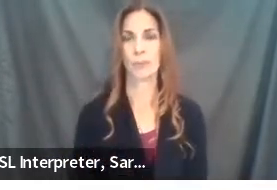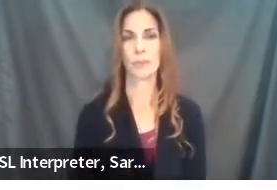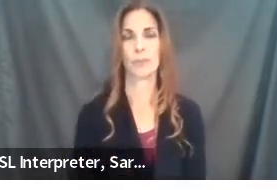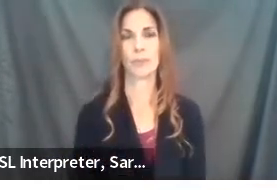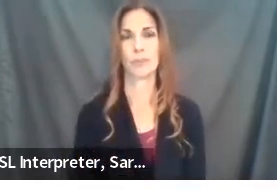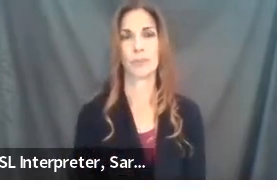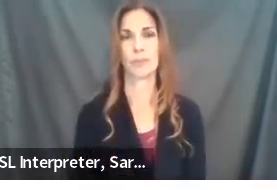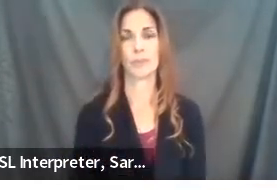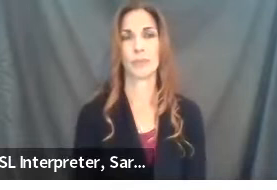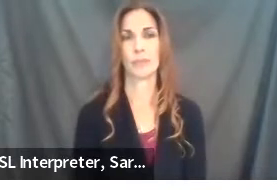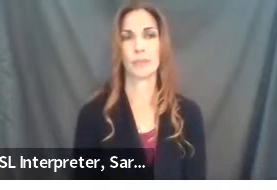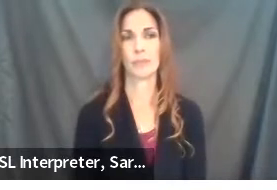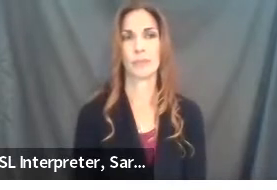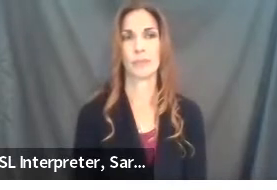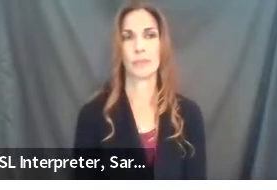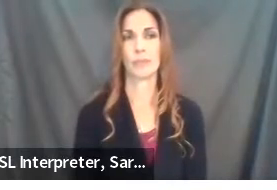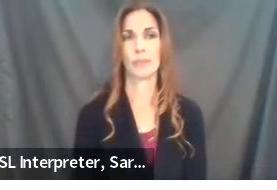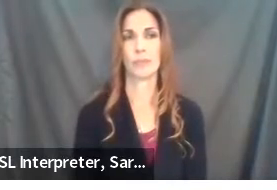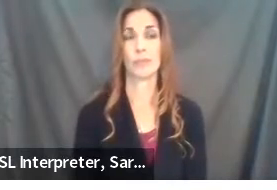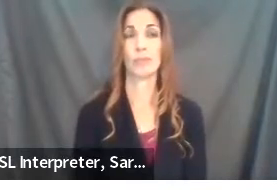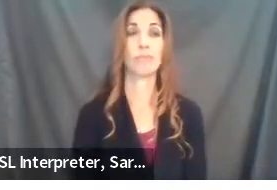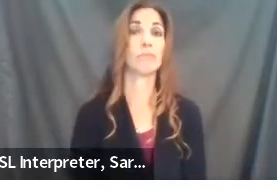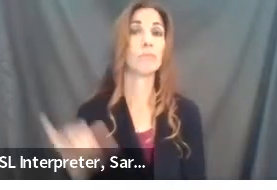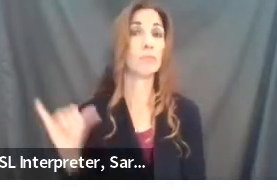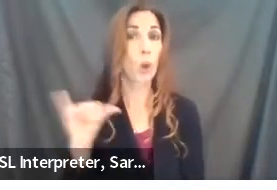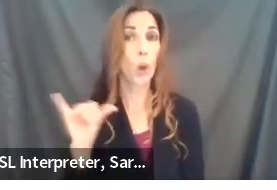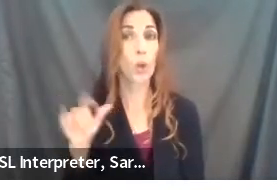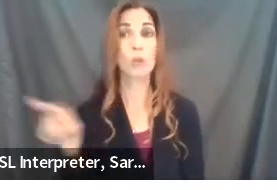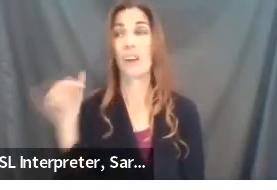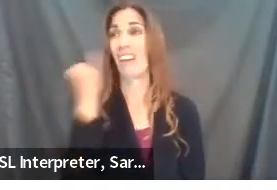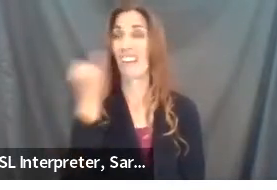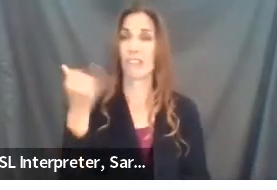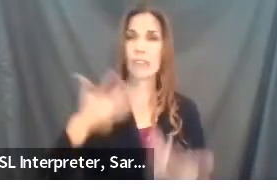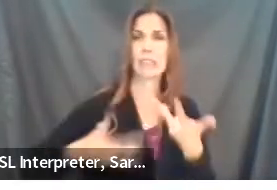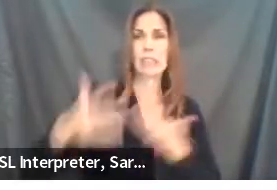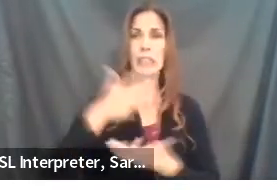Also, wearing a mask when in crowded areas